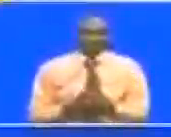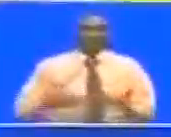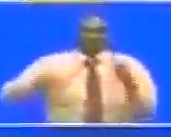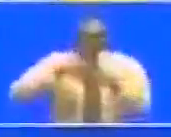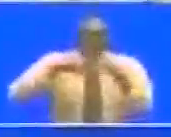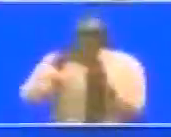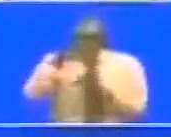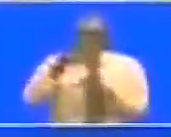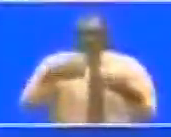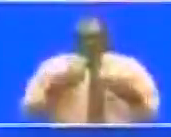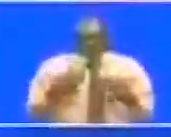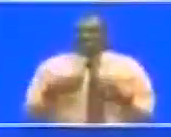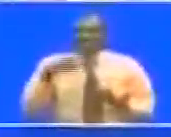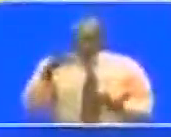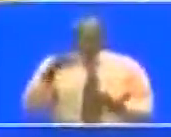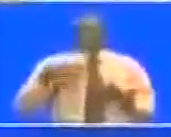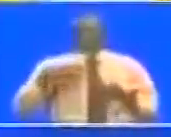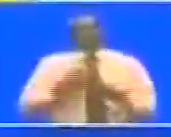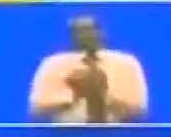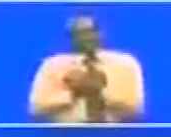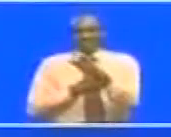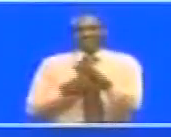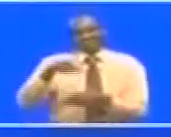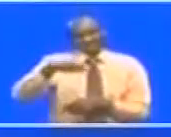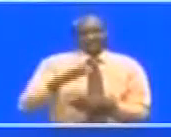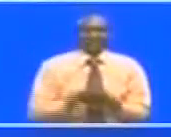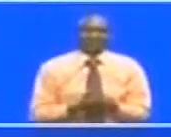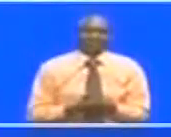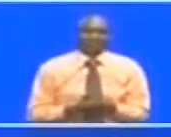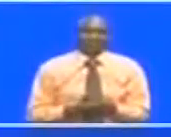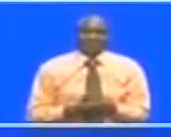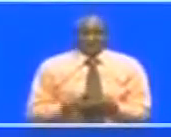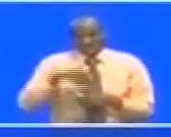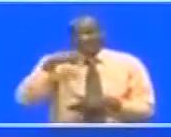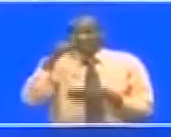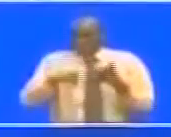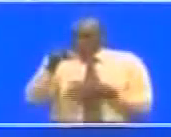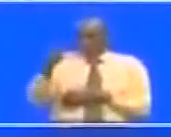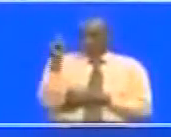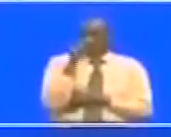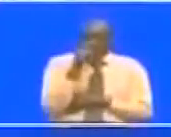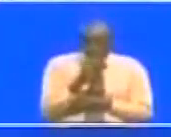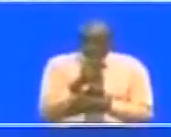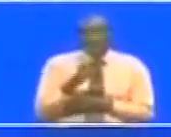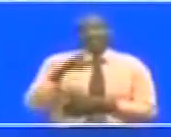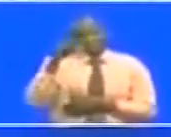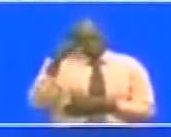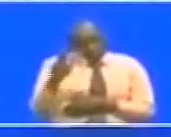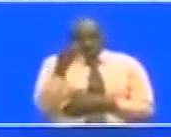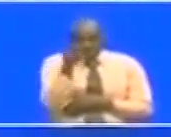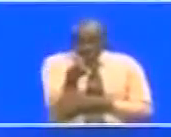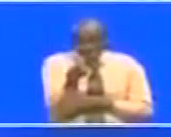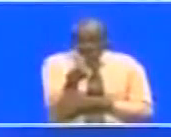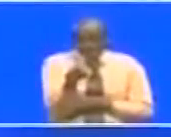Football derby days are a sight to behold here in Dar es Salaam. Like they say here in Tanzania, if Dar es Salaam